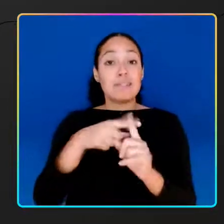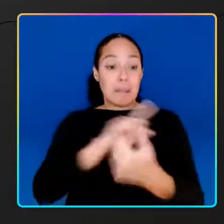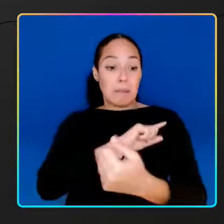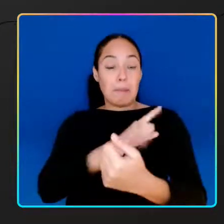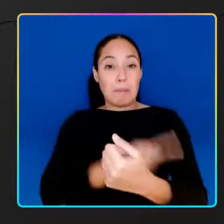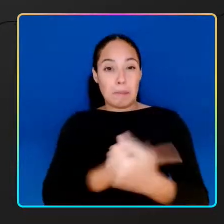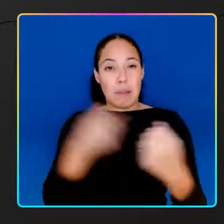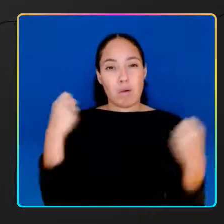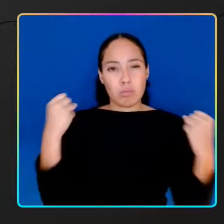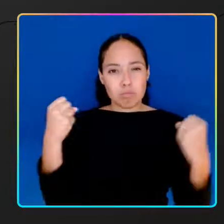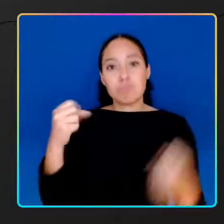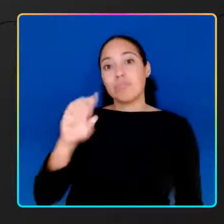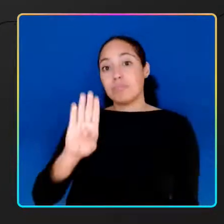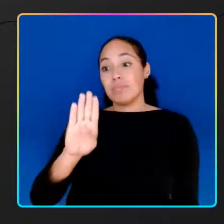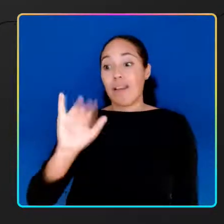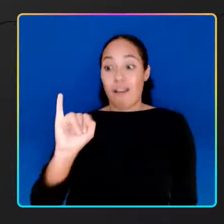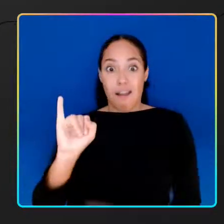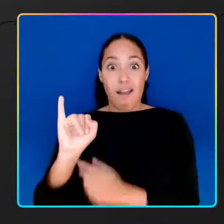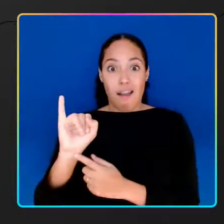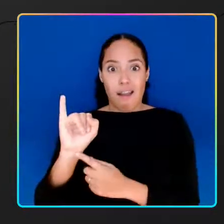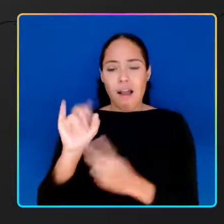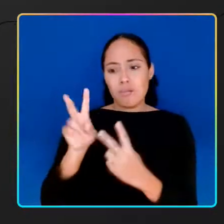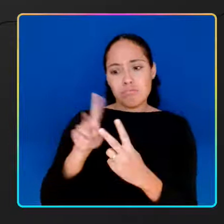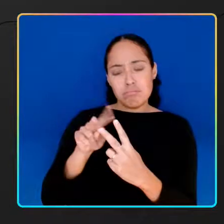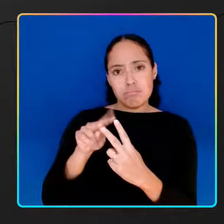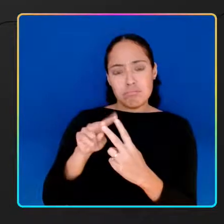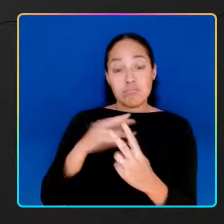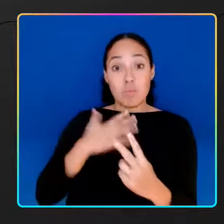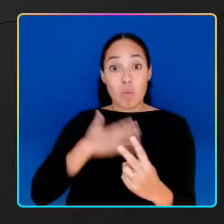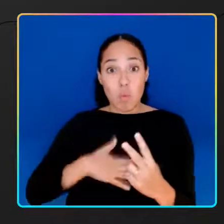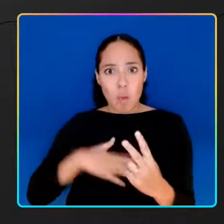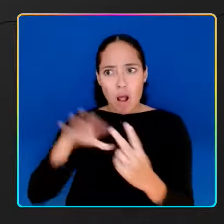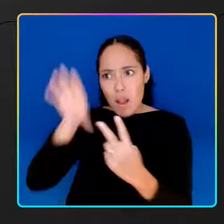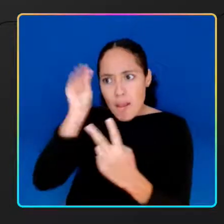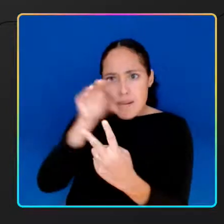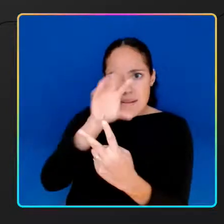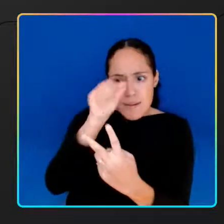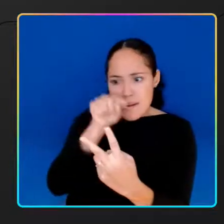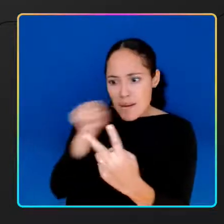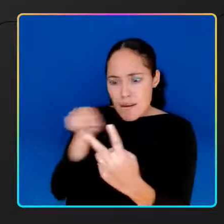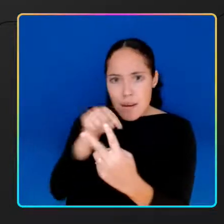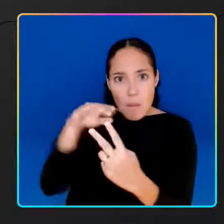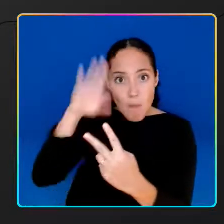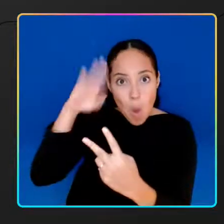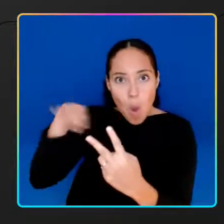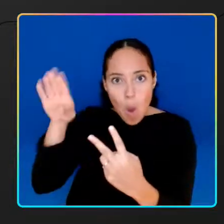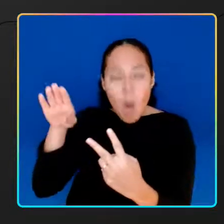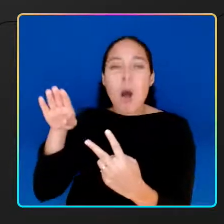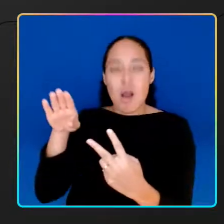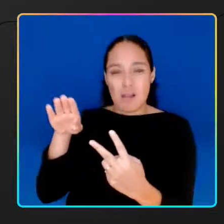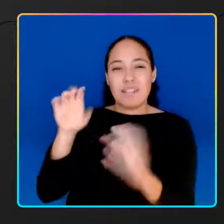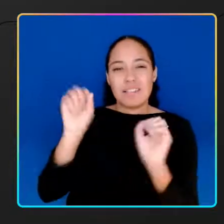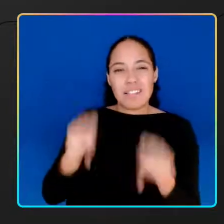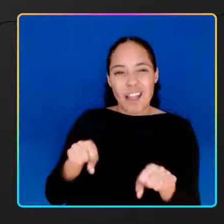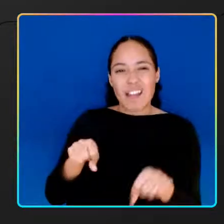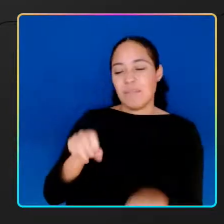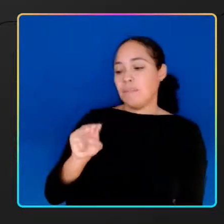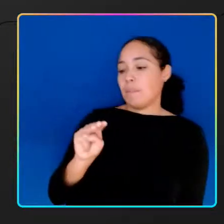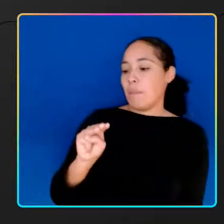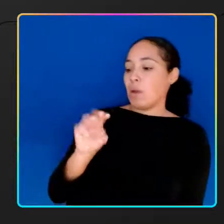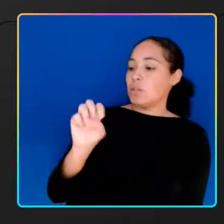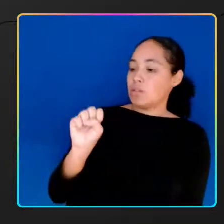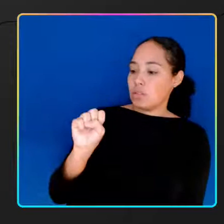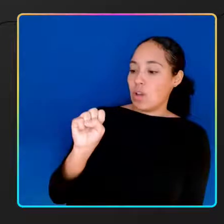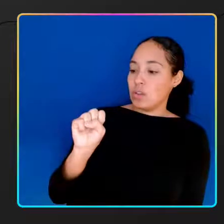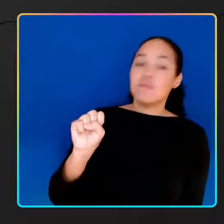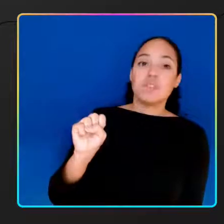technologies that she mentioned, a really great place to start is Microsoft Learn. Really sort of self-driven, self-guided